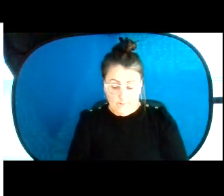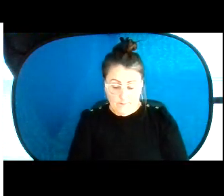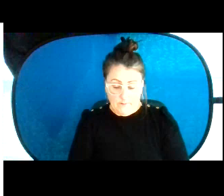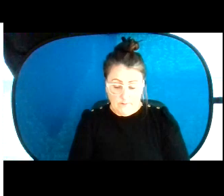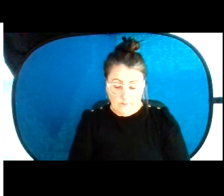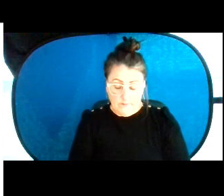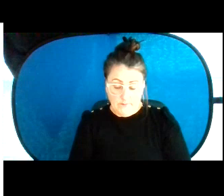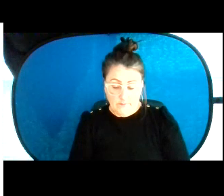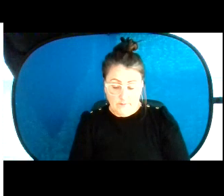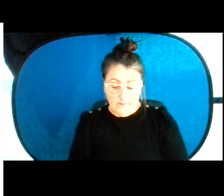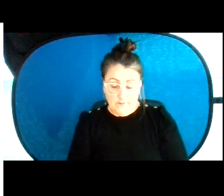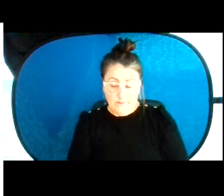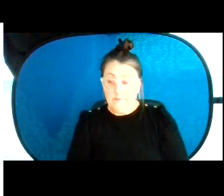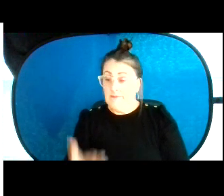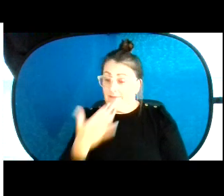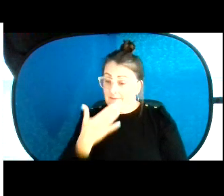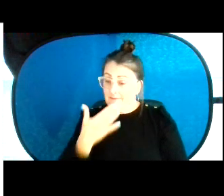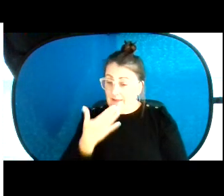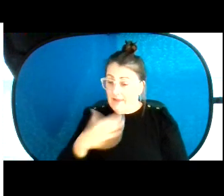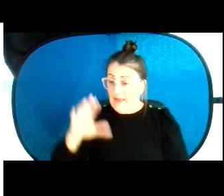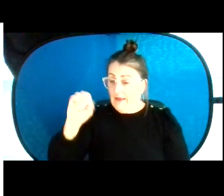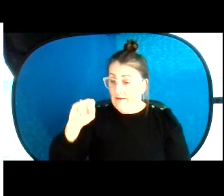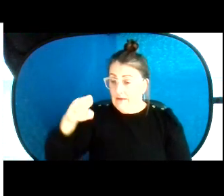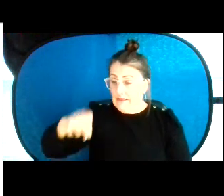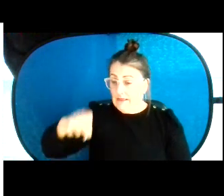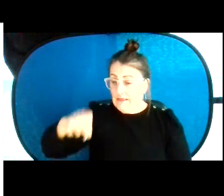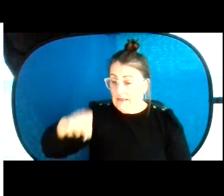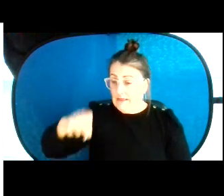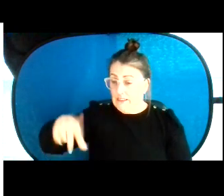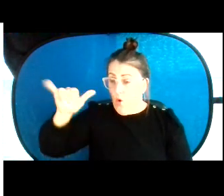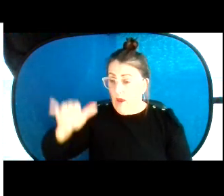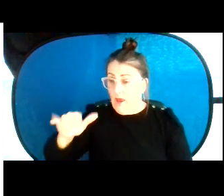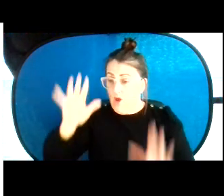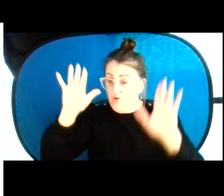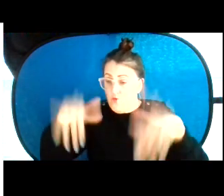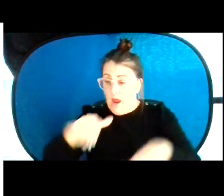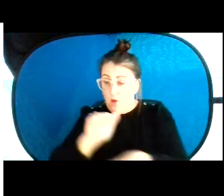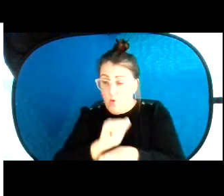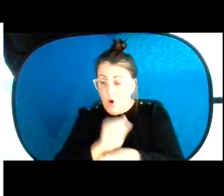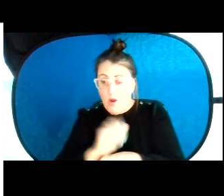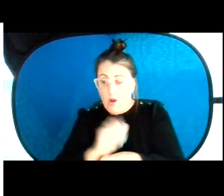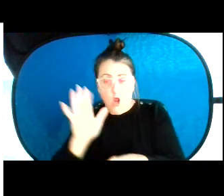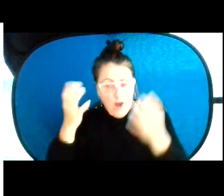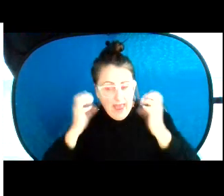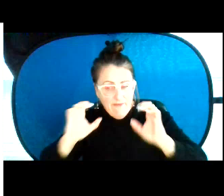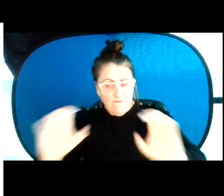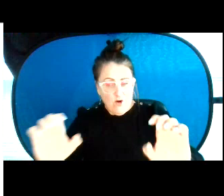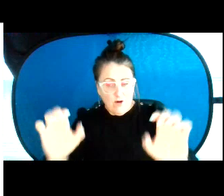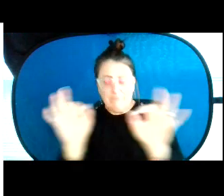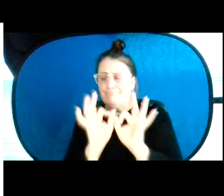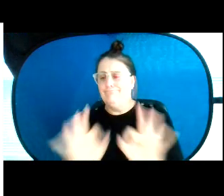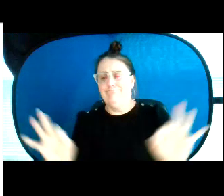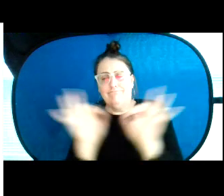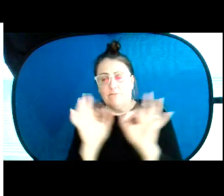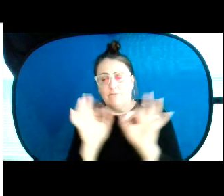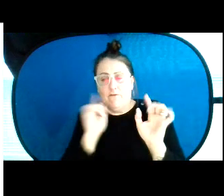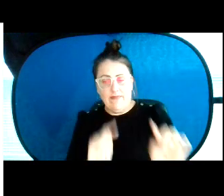much, Sequoia, and congrats to all the great work that you put in, and the effort that you're putting in is so important these days. So thank